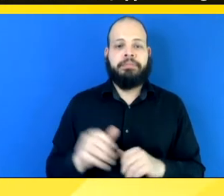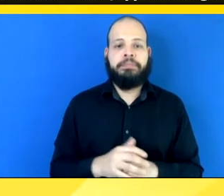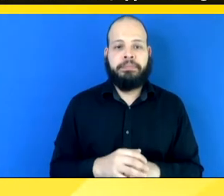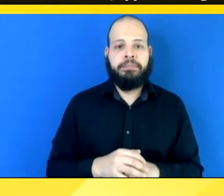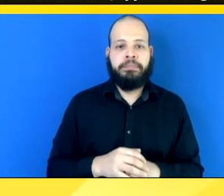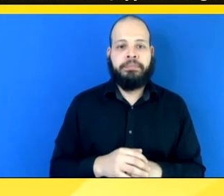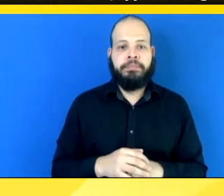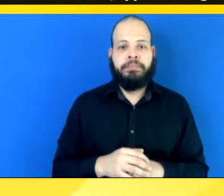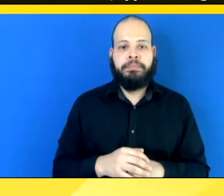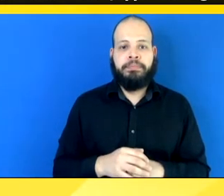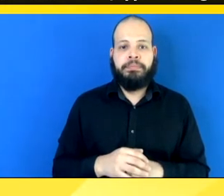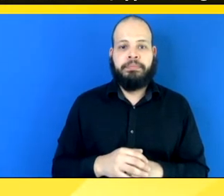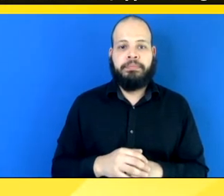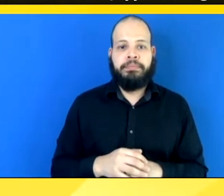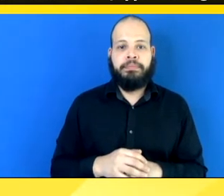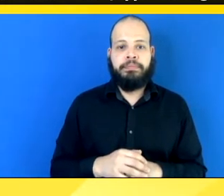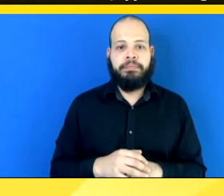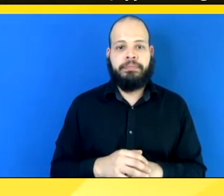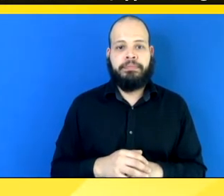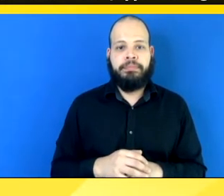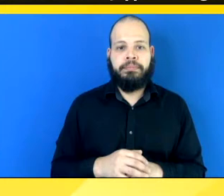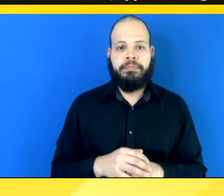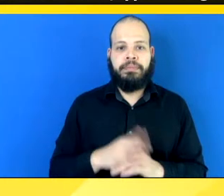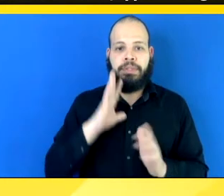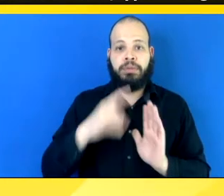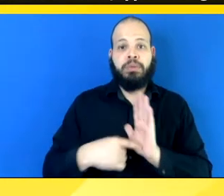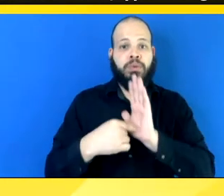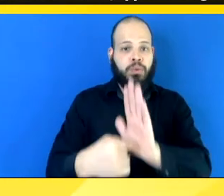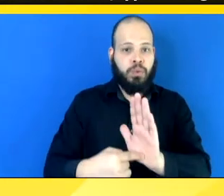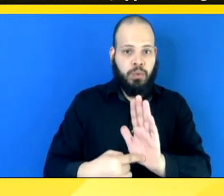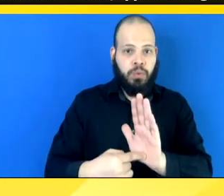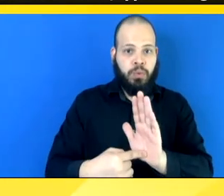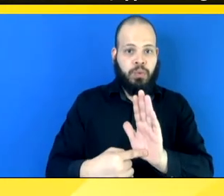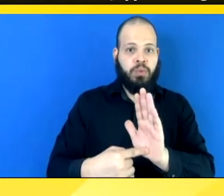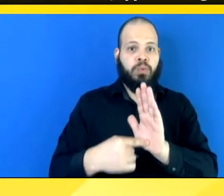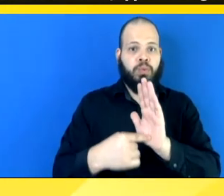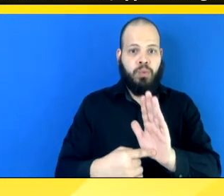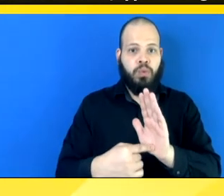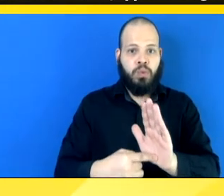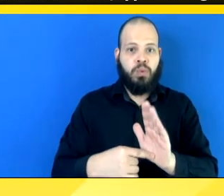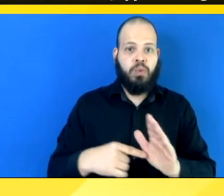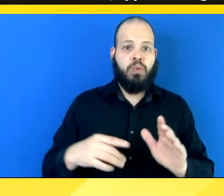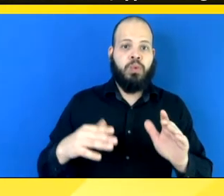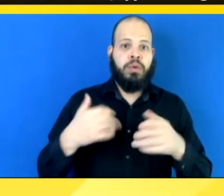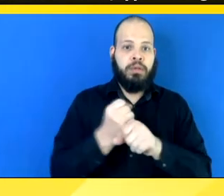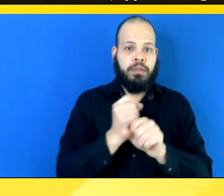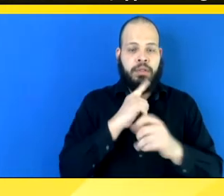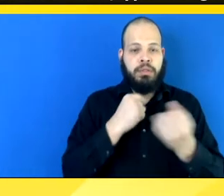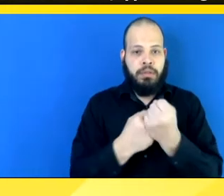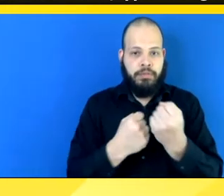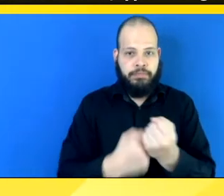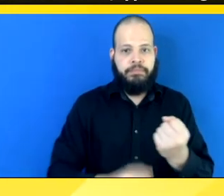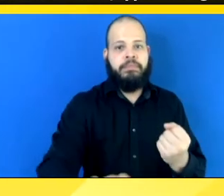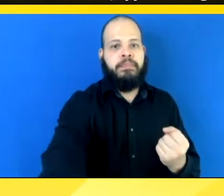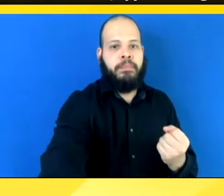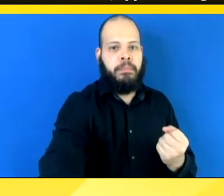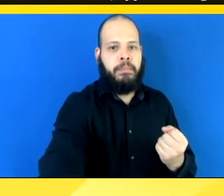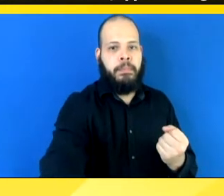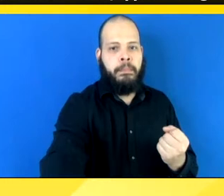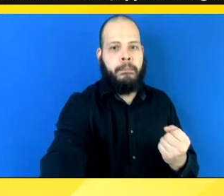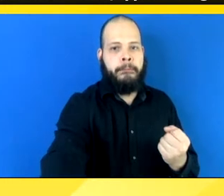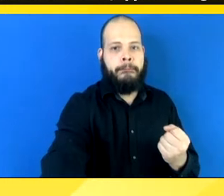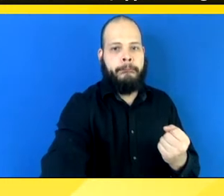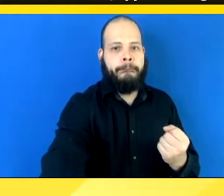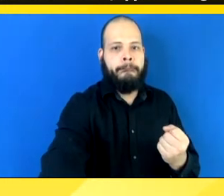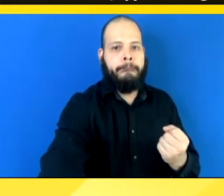show solidarity with these Amazon workers, these Bessemer 6,000, as we lift up this struggle, lift up the Alabama, lift